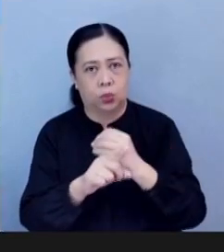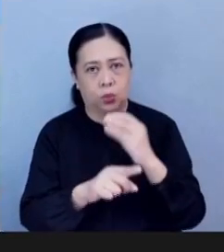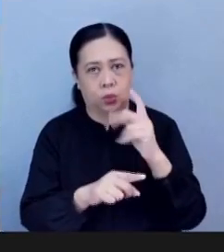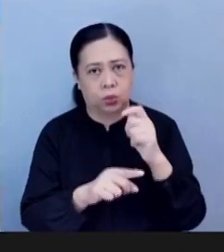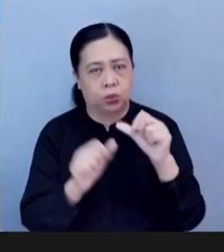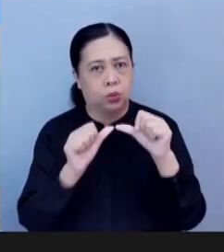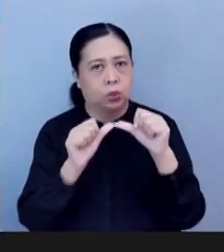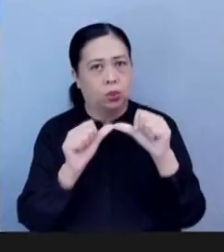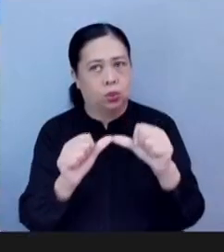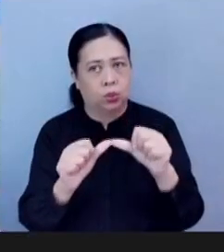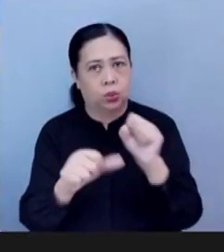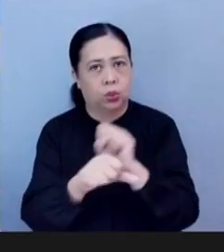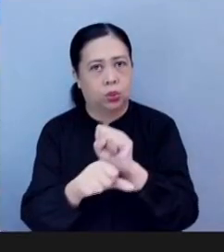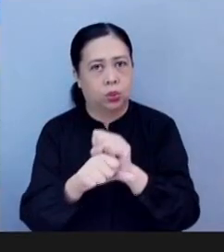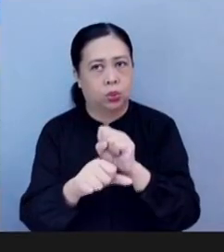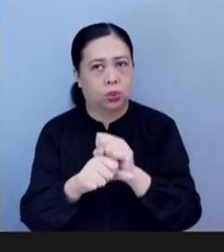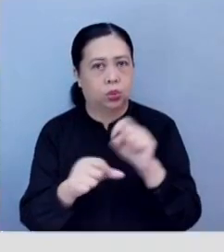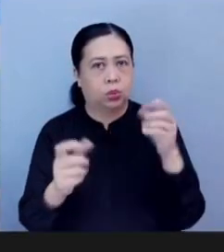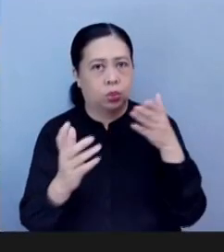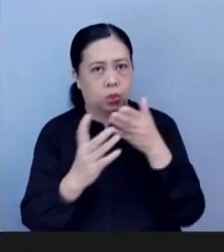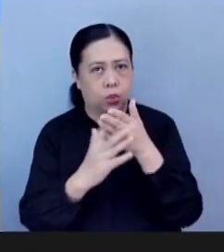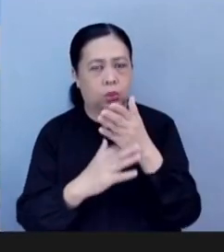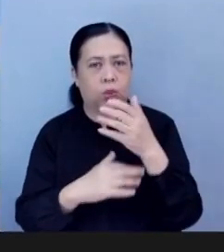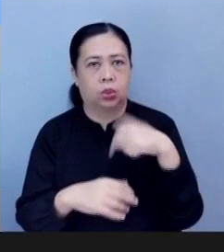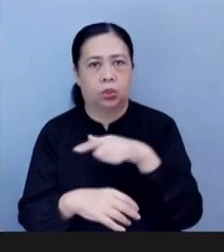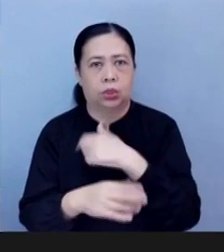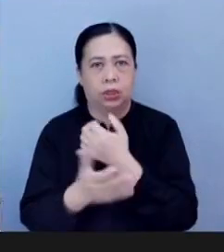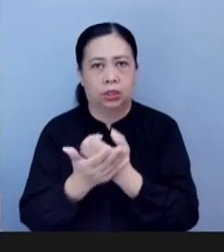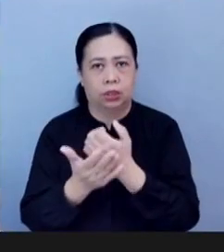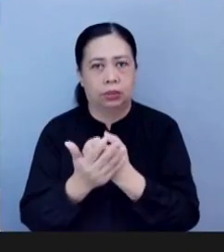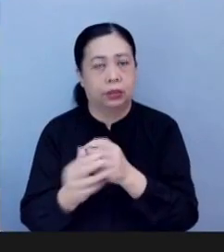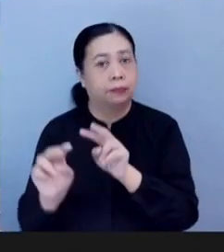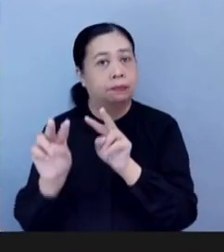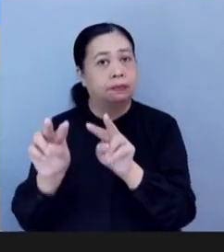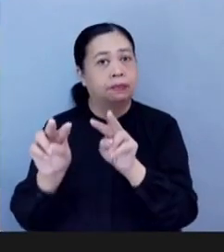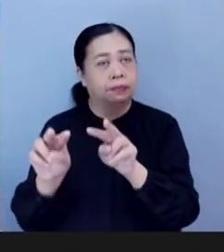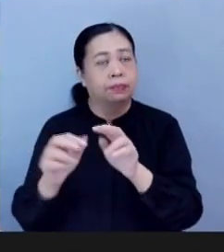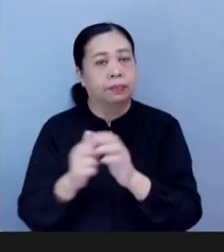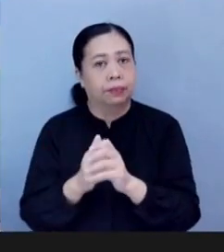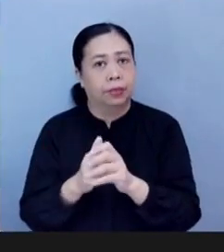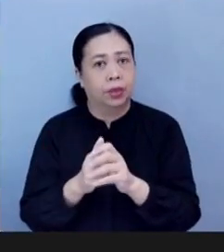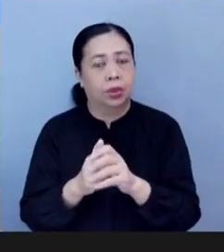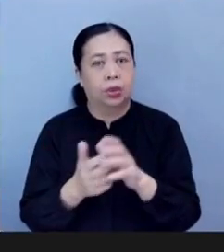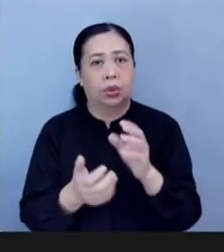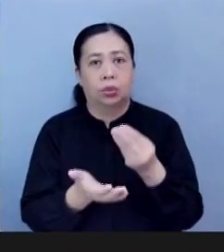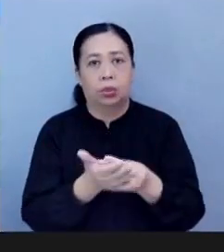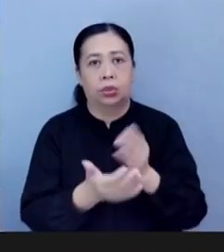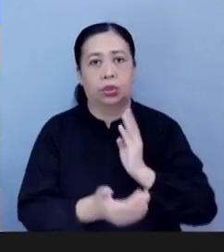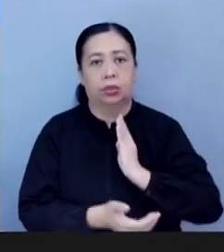continue to work their way through the economy. Looking ahead, the Monetary Board